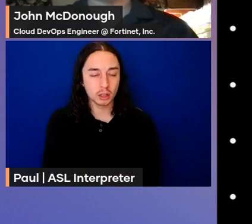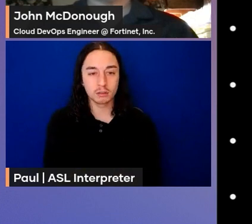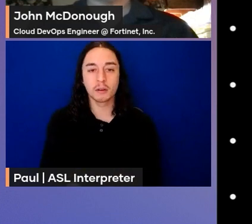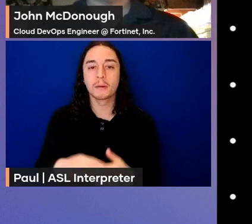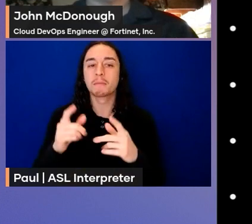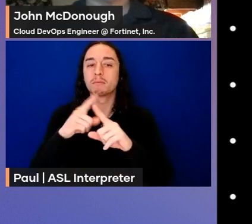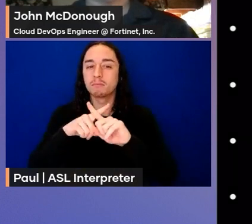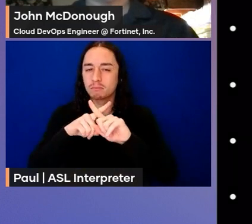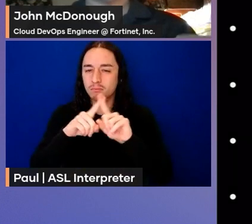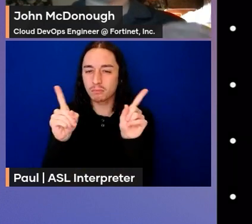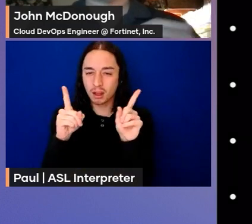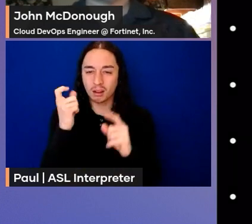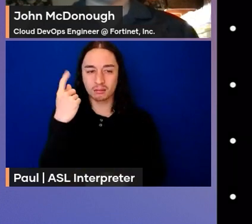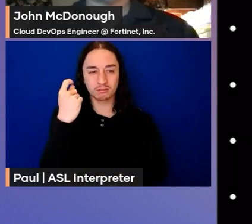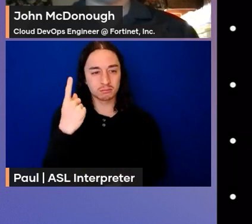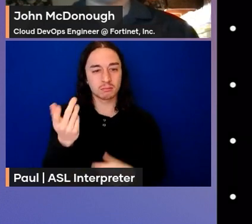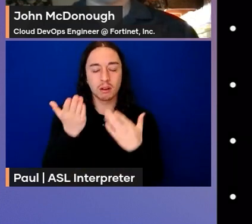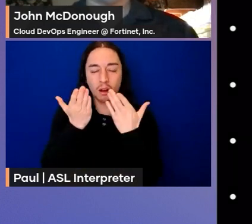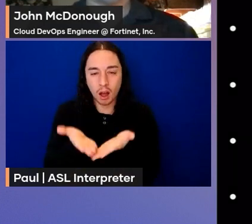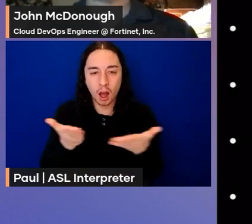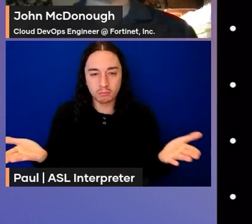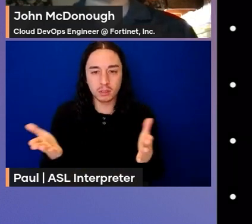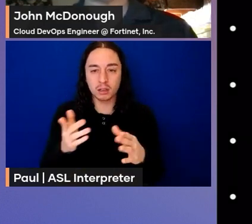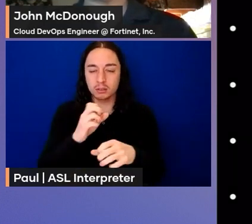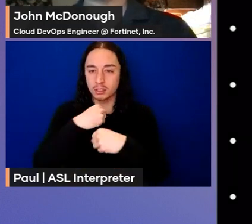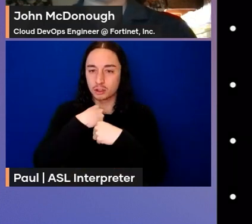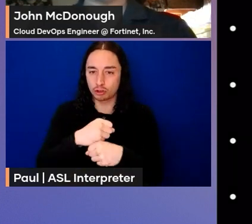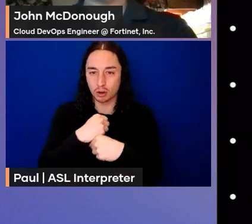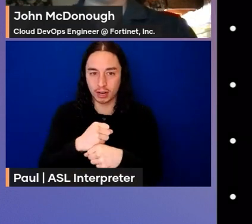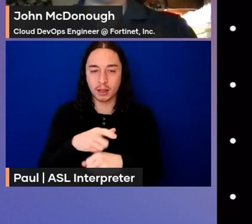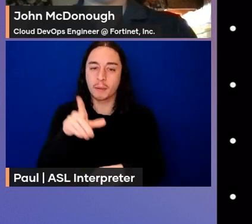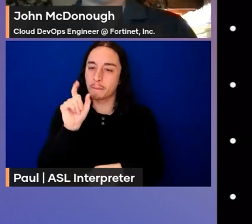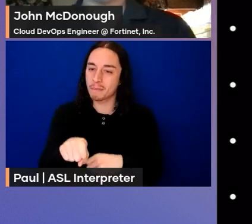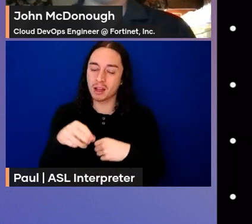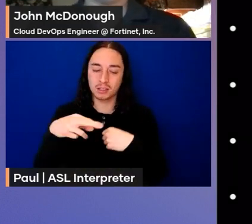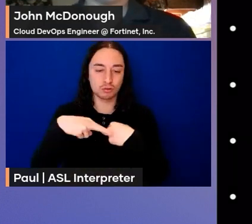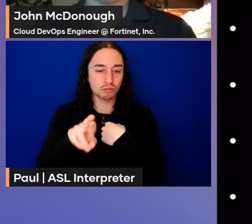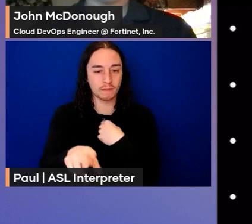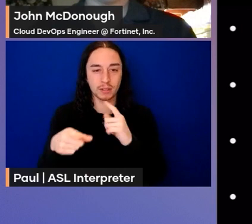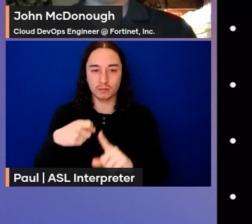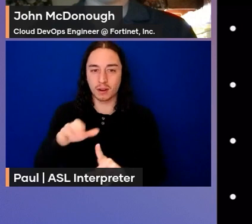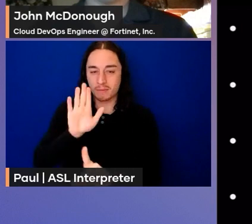objects that get generated have to be referenced by their index.